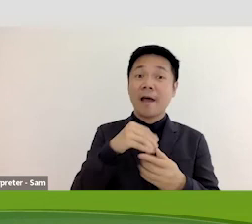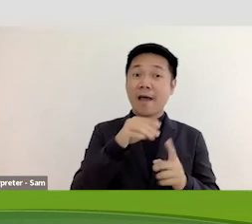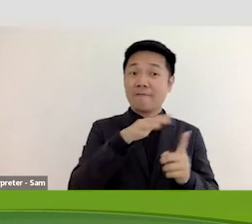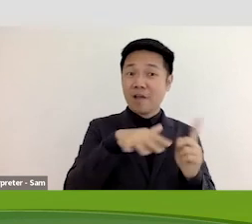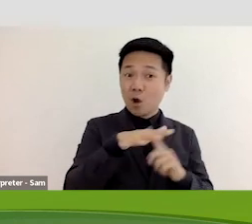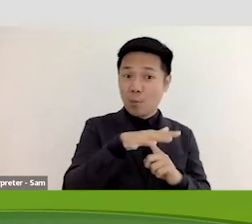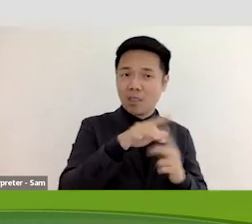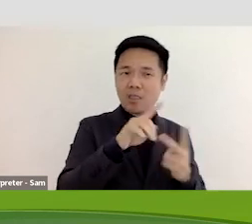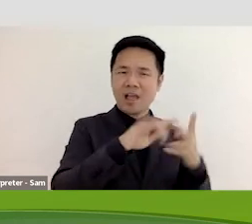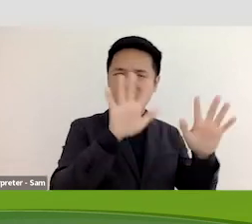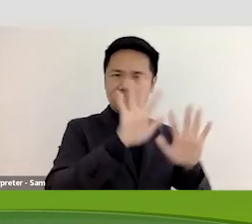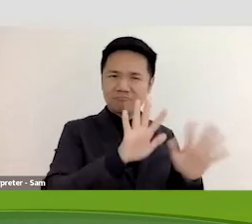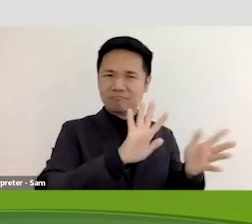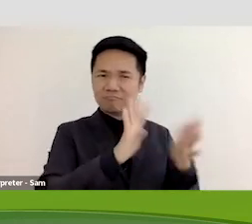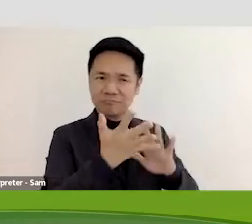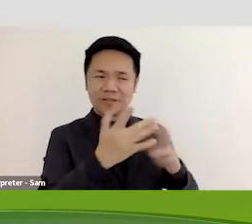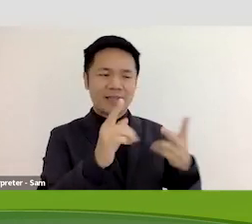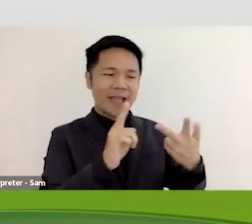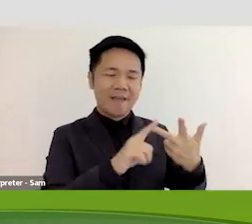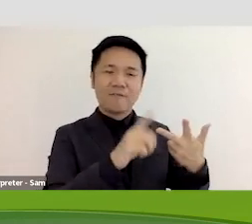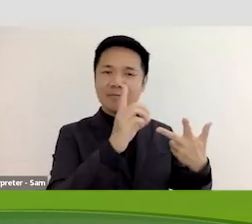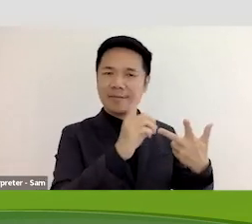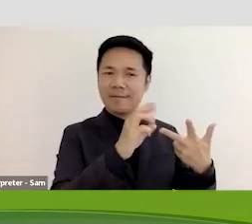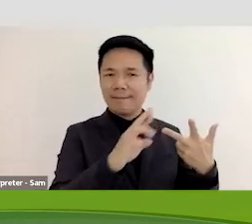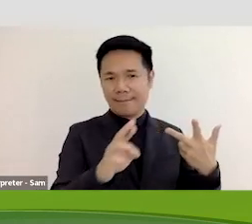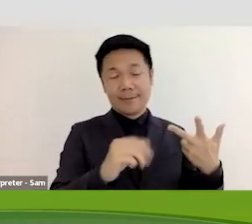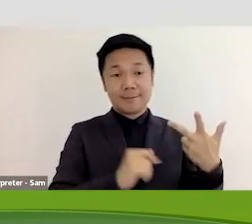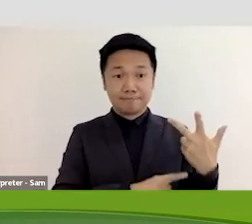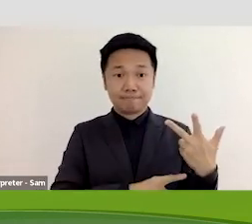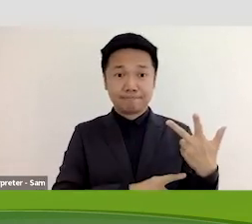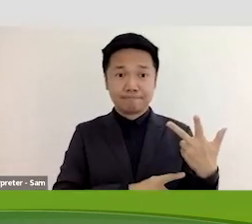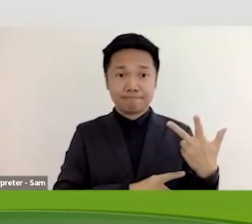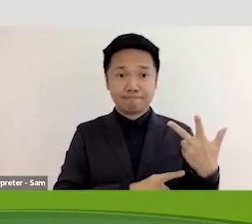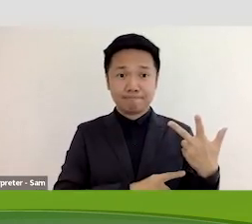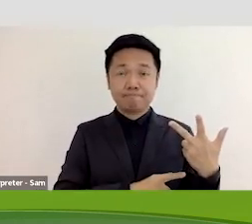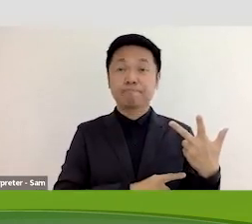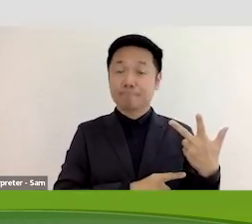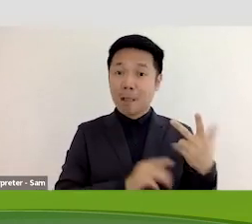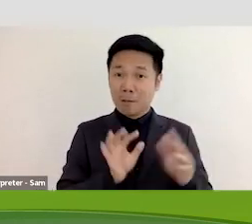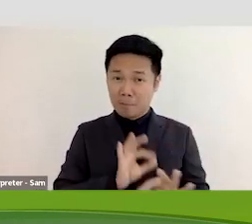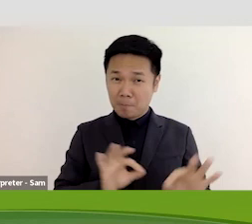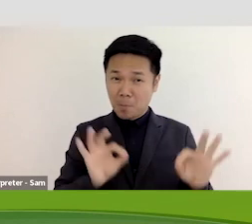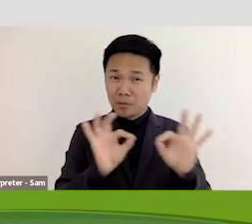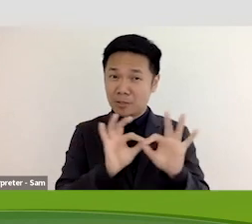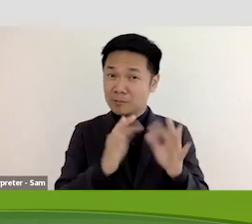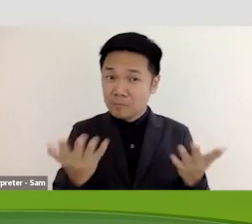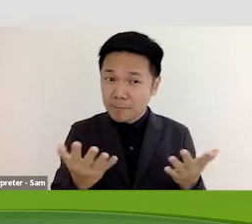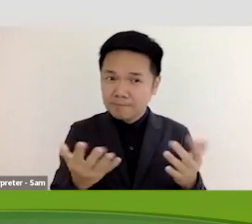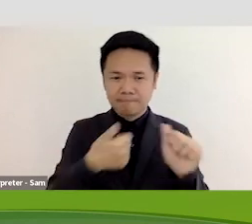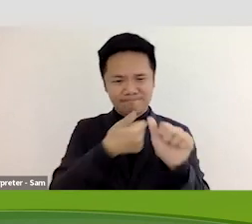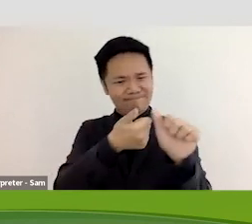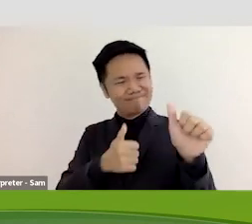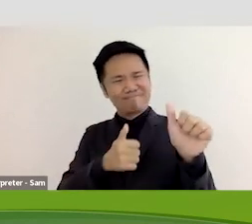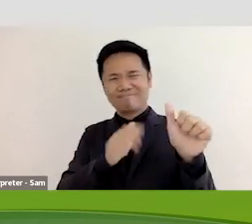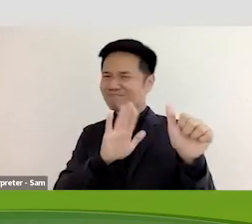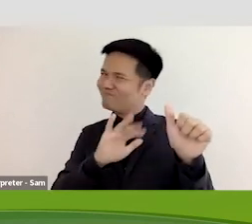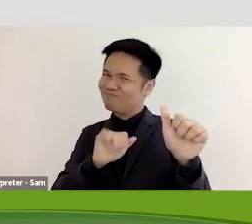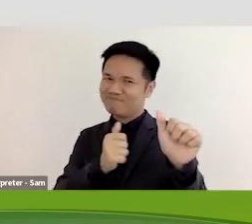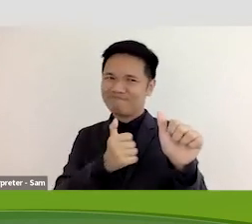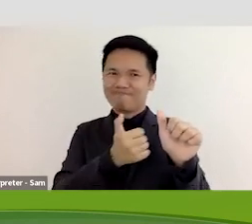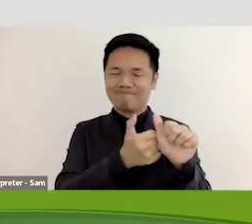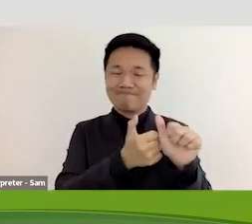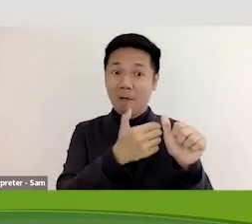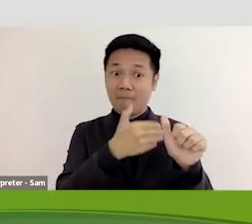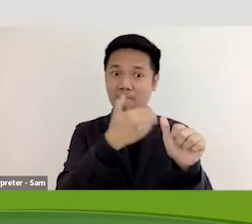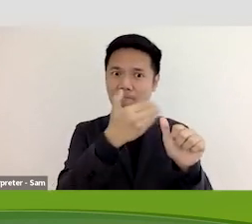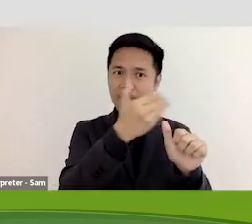risk reduction policies and programs. We need to ensure that no one is left behind in our response to these immense challenges